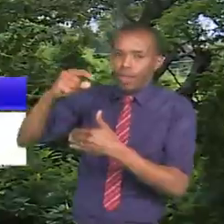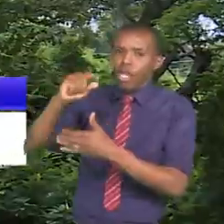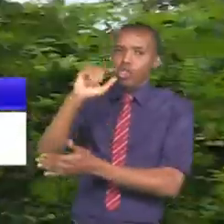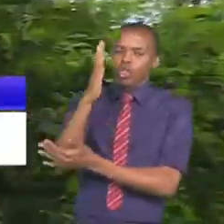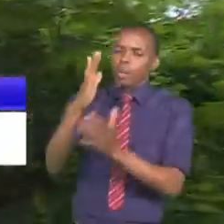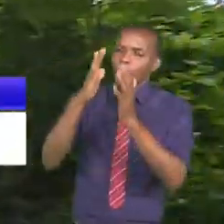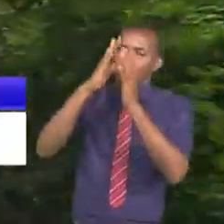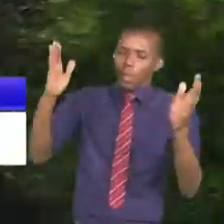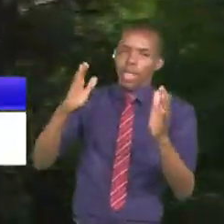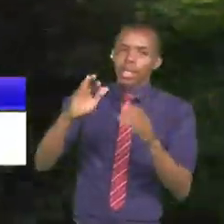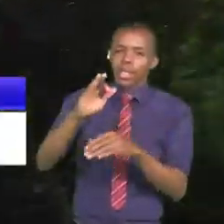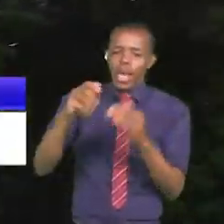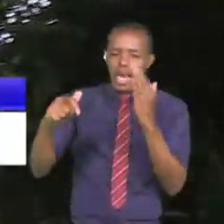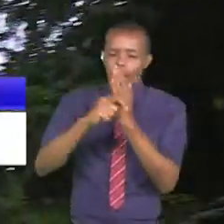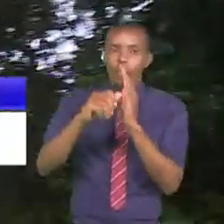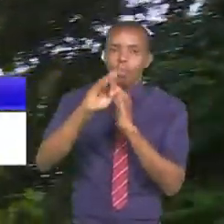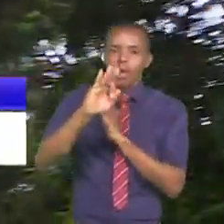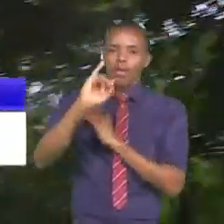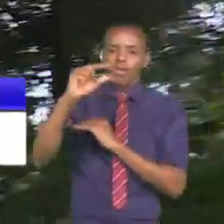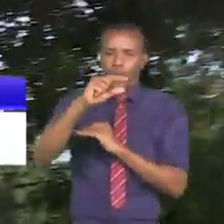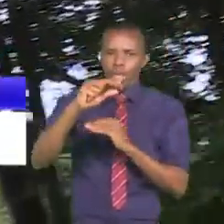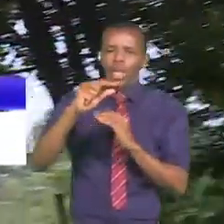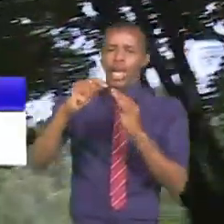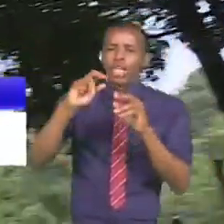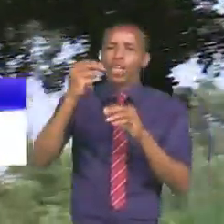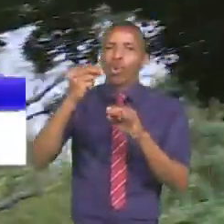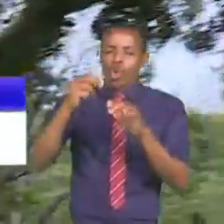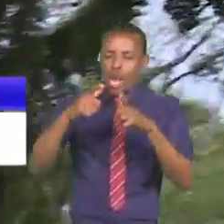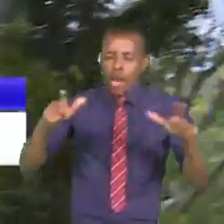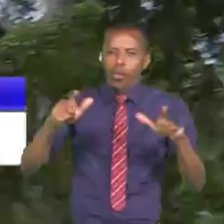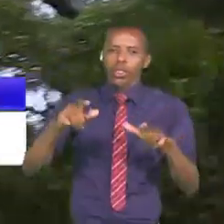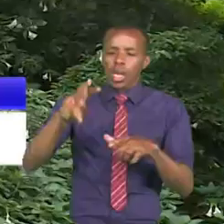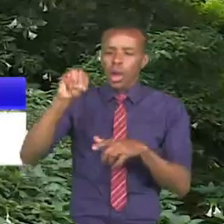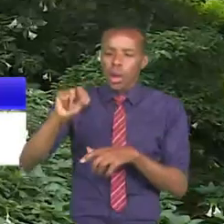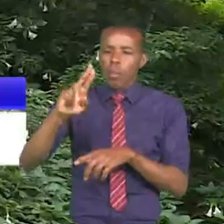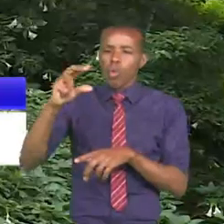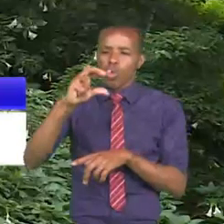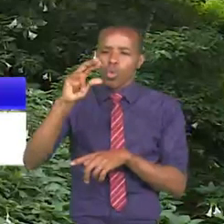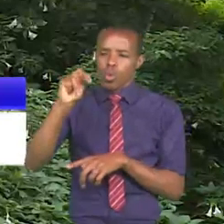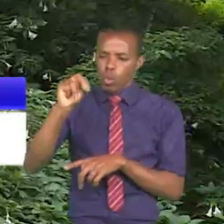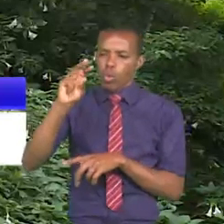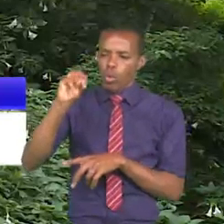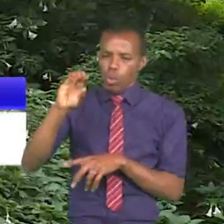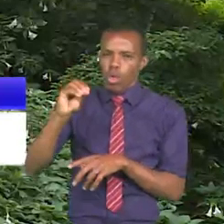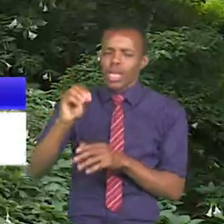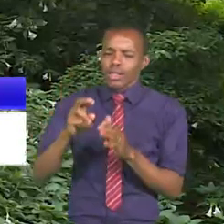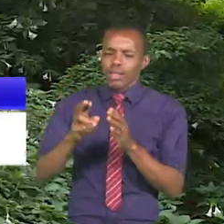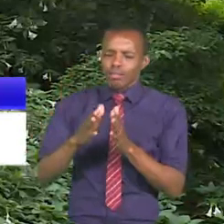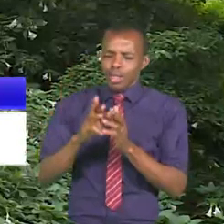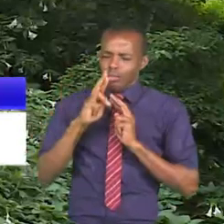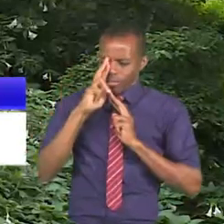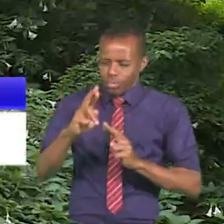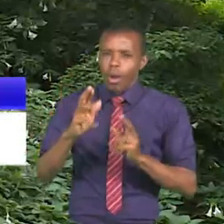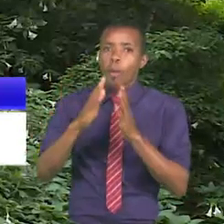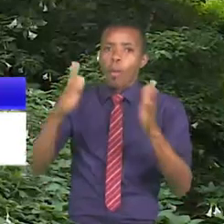trees like the fig trees, commonly known among the Kikuyu community as Mugumo, and is highly revered when it comes to